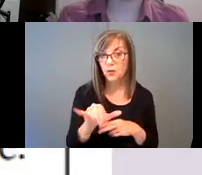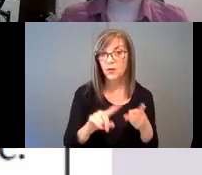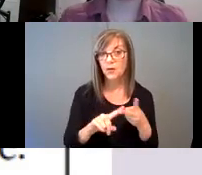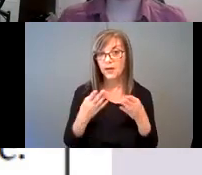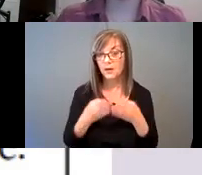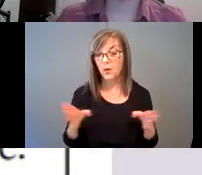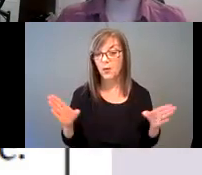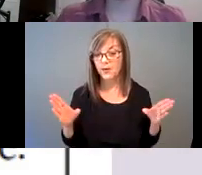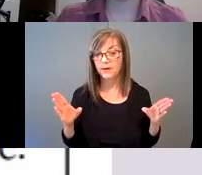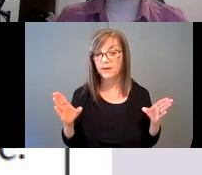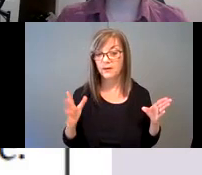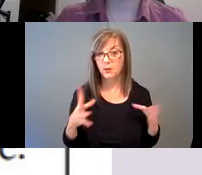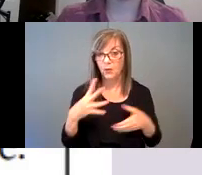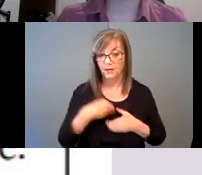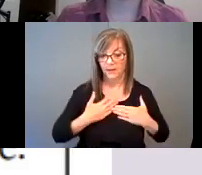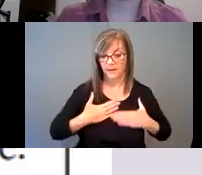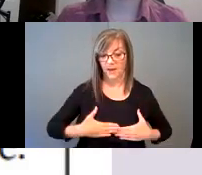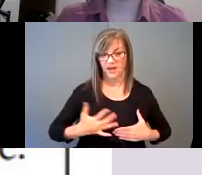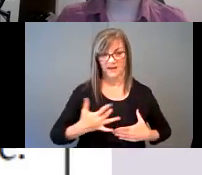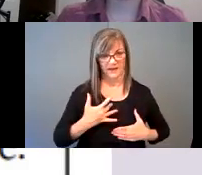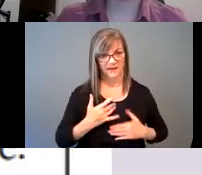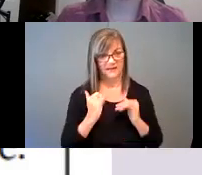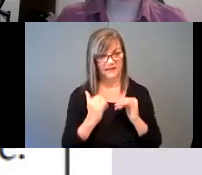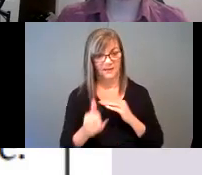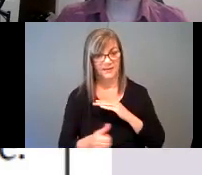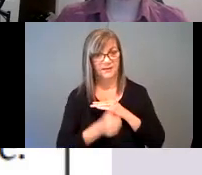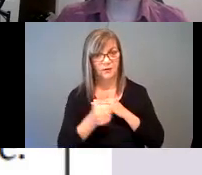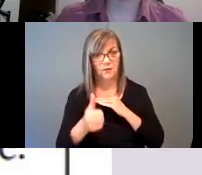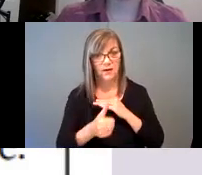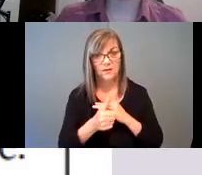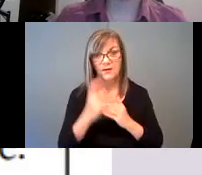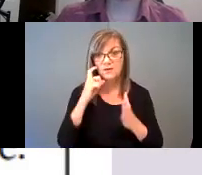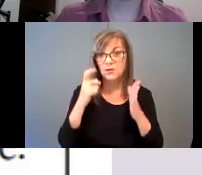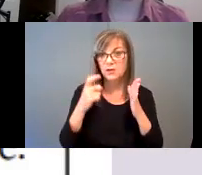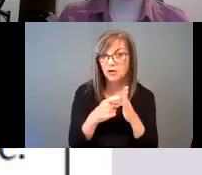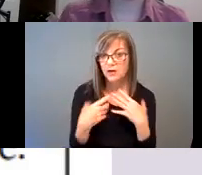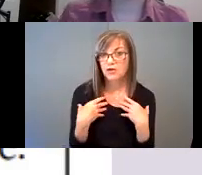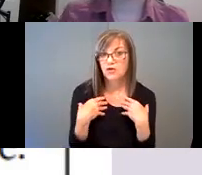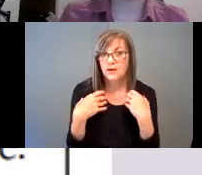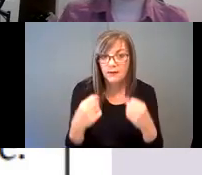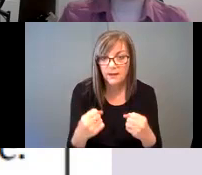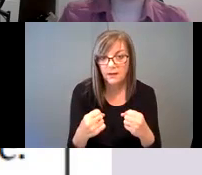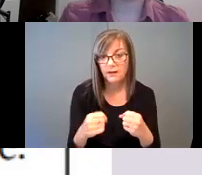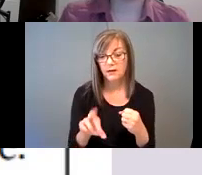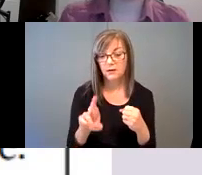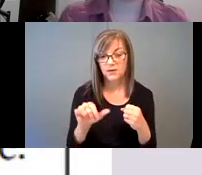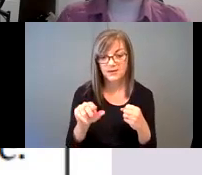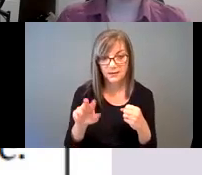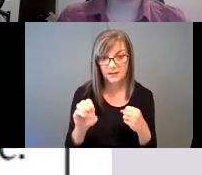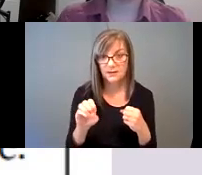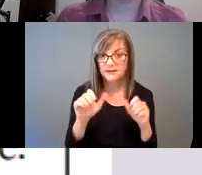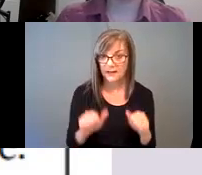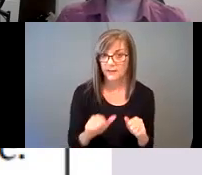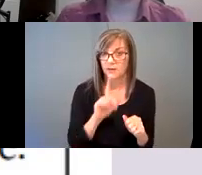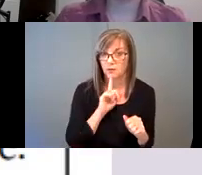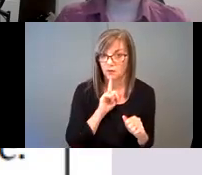to a threat. Acknowledging that healing and resilience may be incredibly uncomfortable as you re-enter your body. I think that